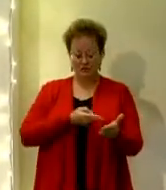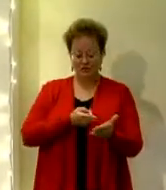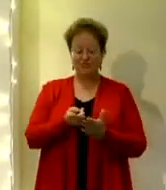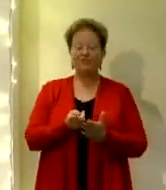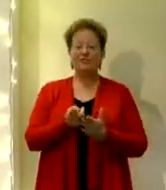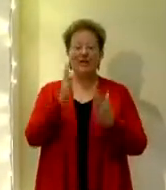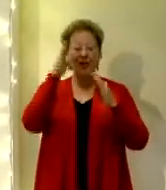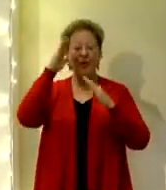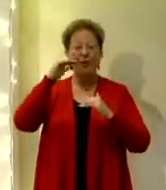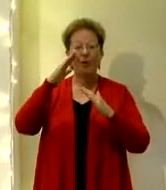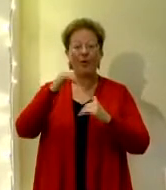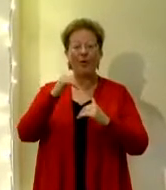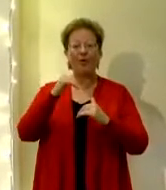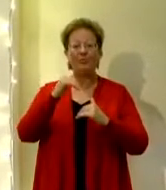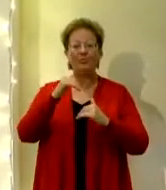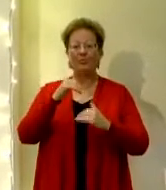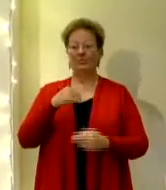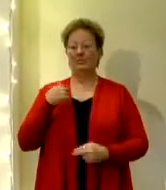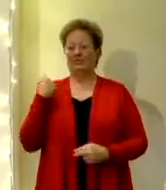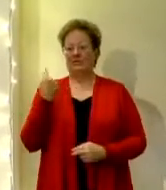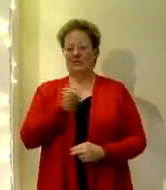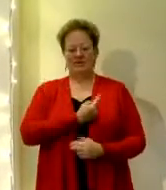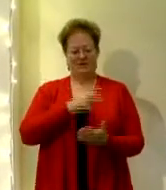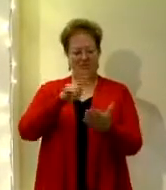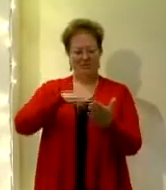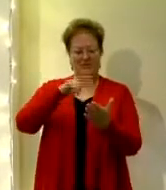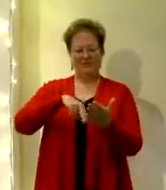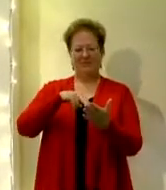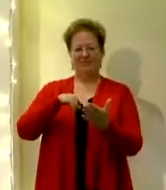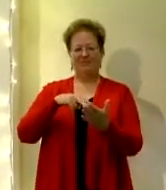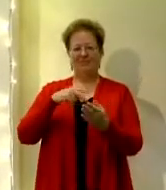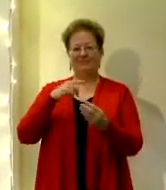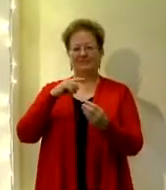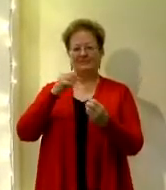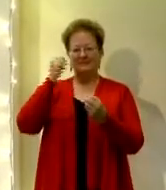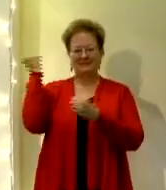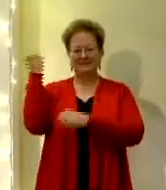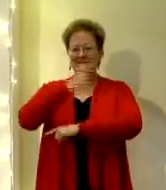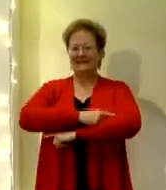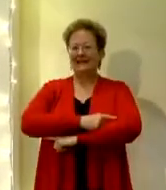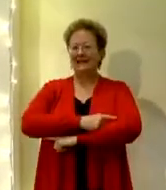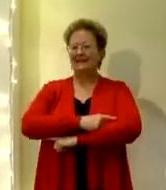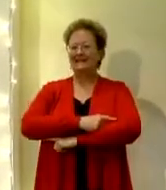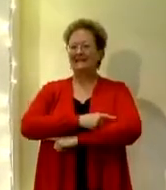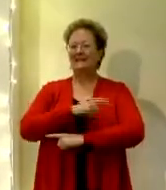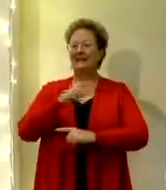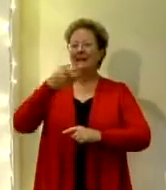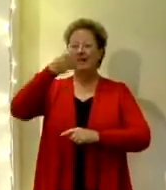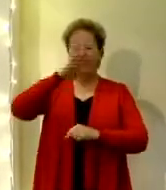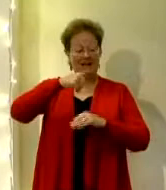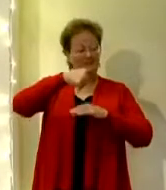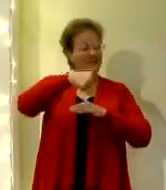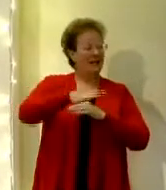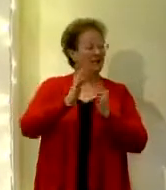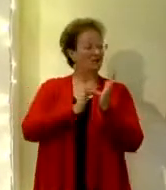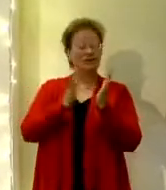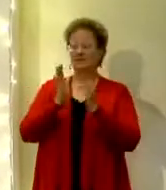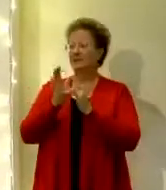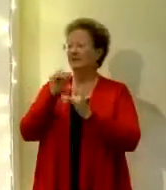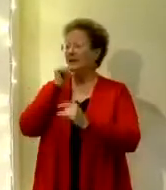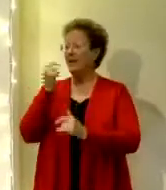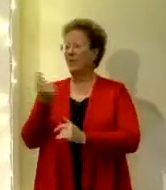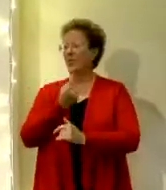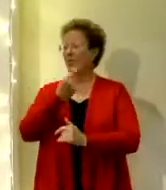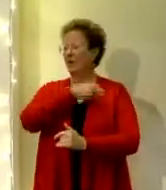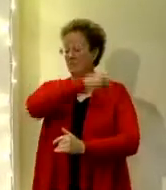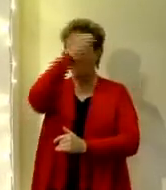hope that Matthew chapter 1 wants to communicate to you today. See, God sent Jesus not just to Mary and